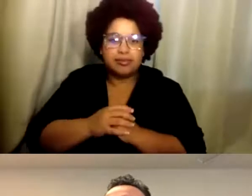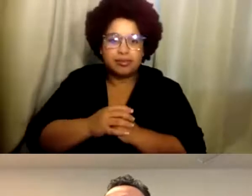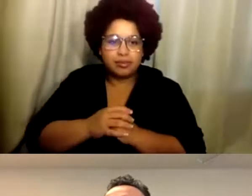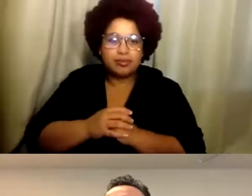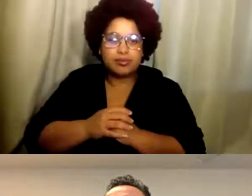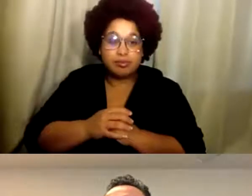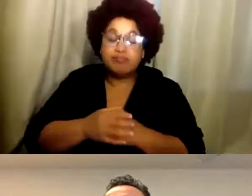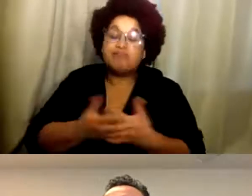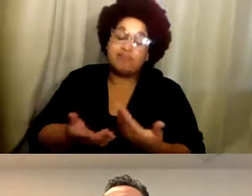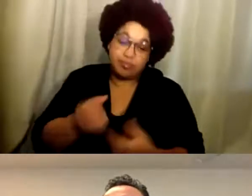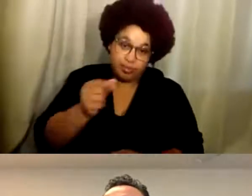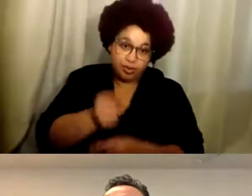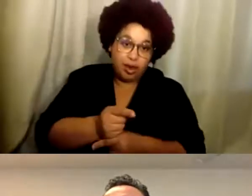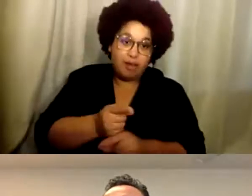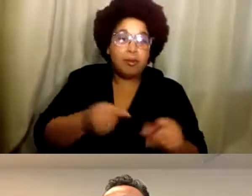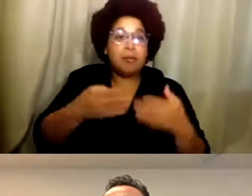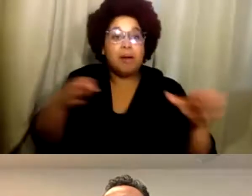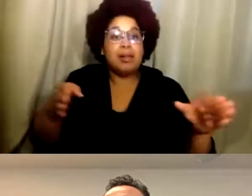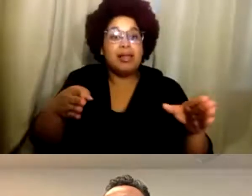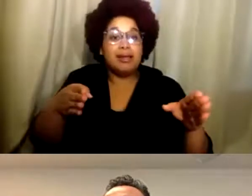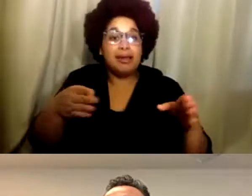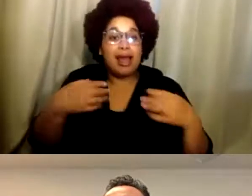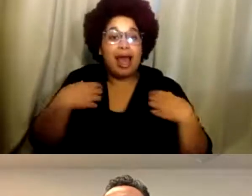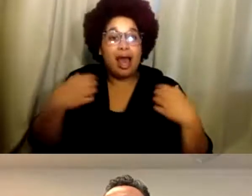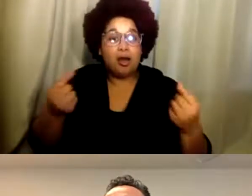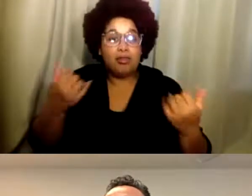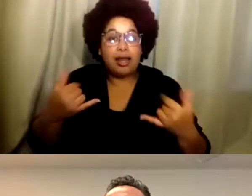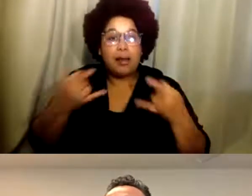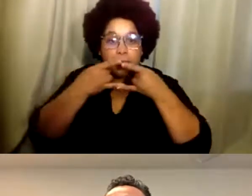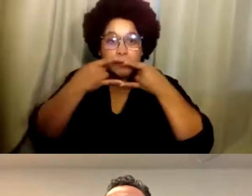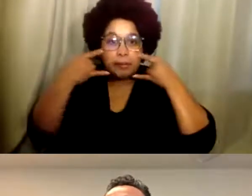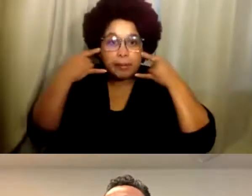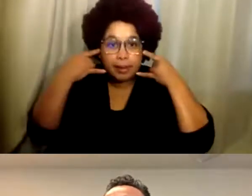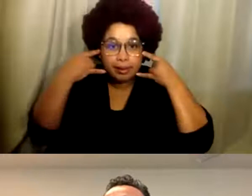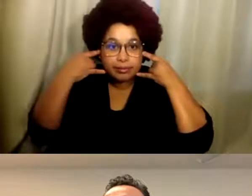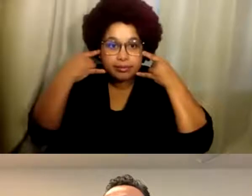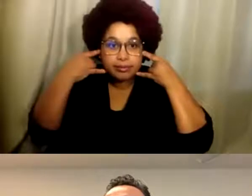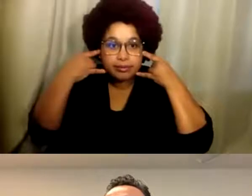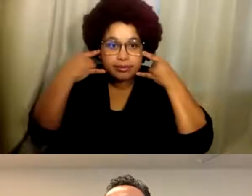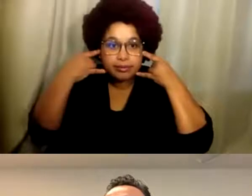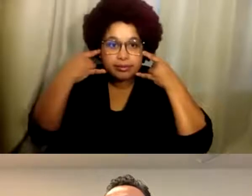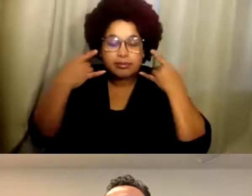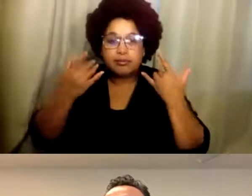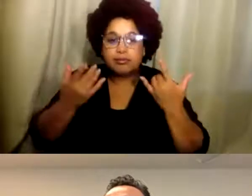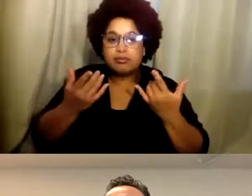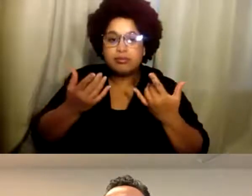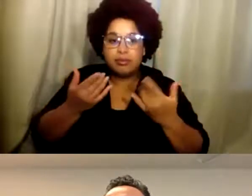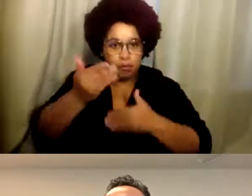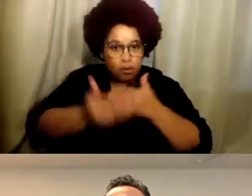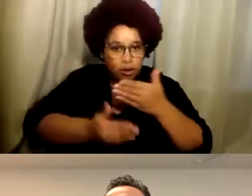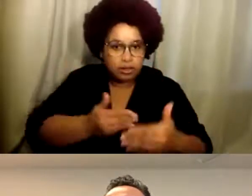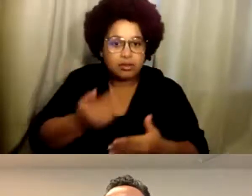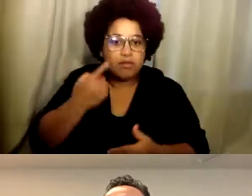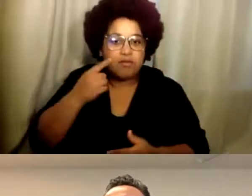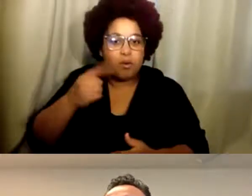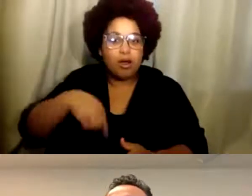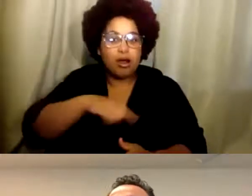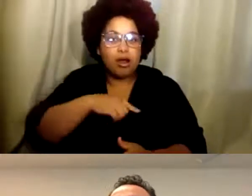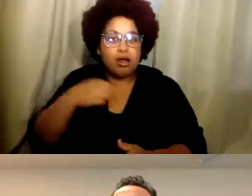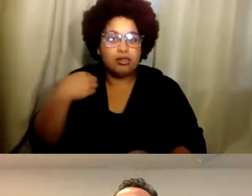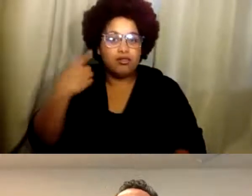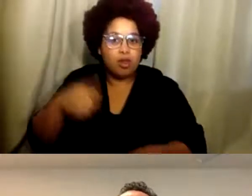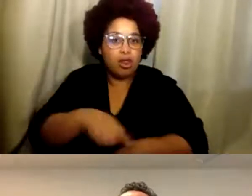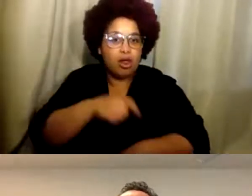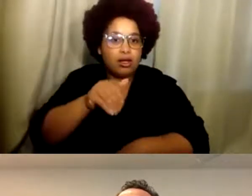is sort of from the public health thing of, well, we're wearing masks and we're going through that process. And for those of us who've been around long enough to